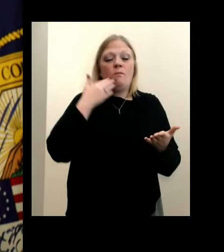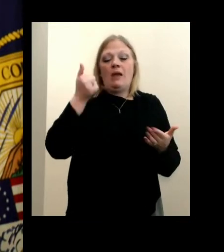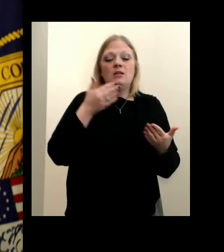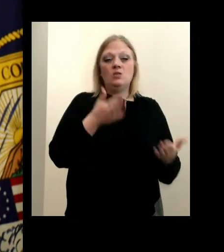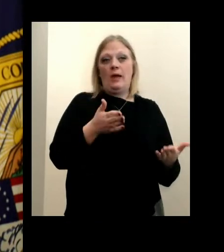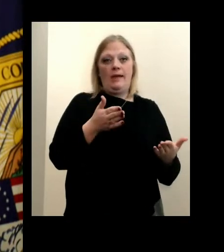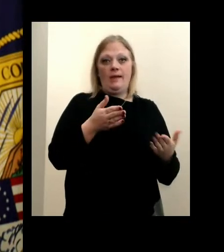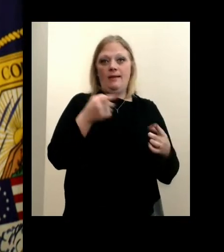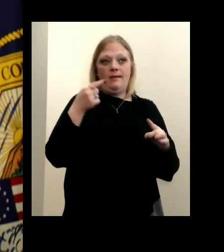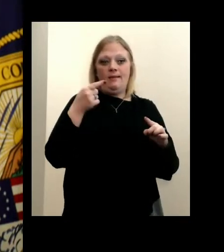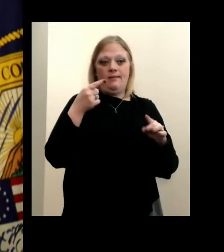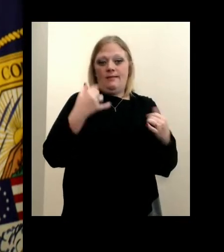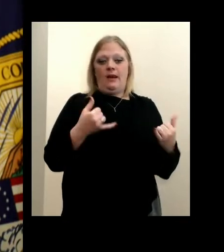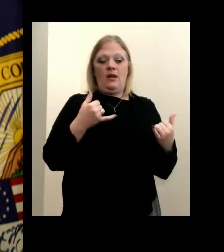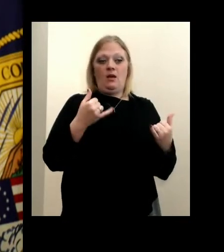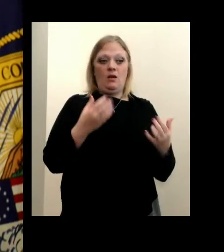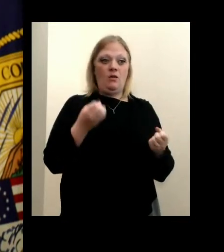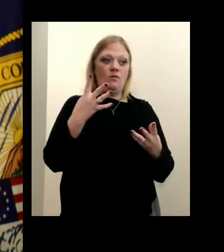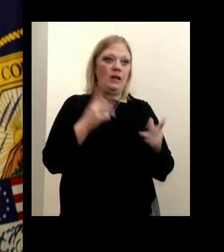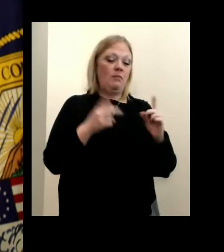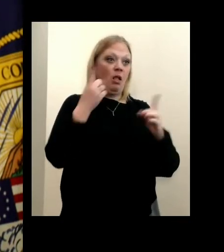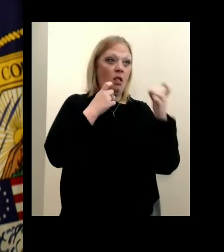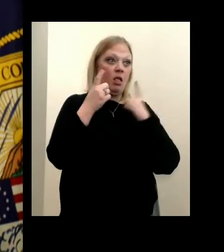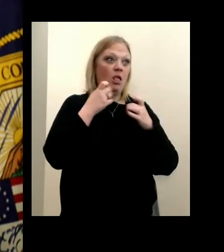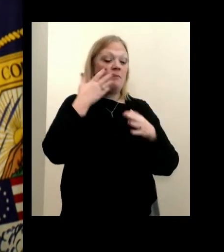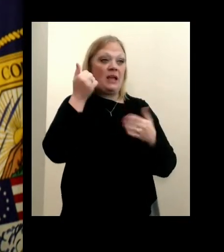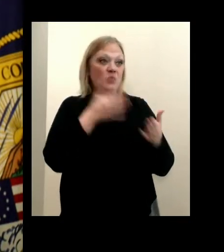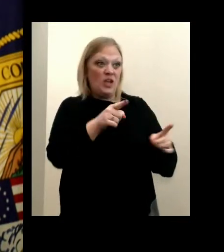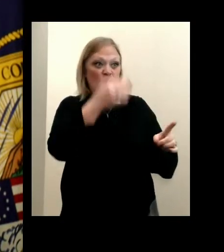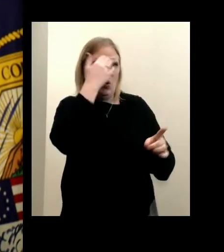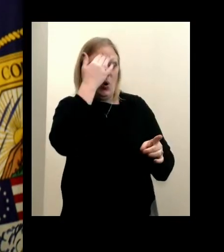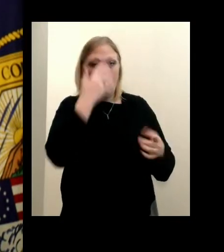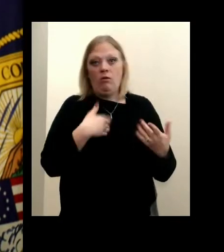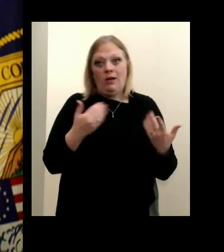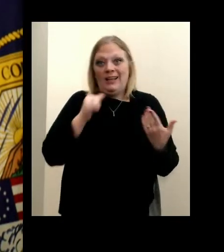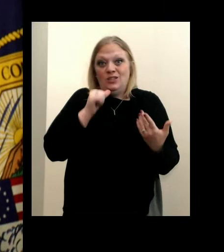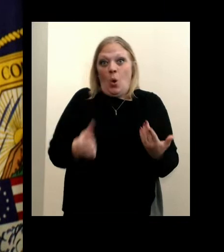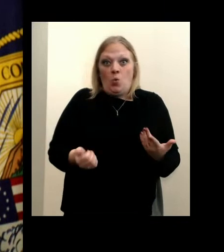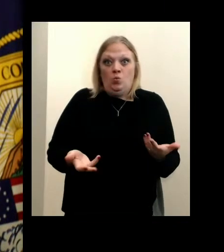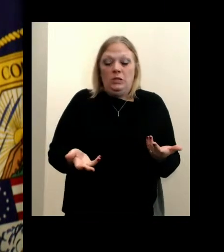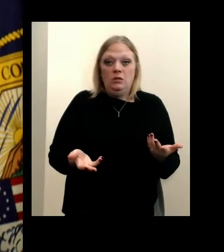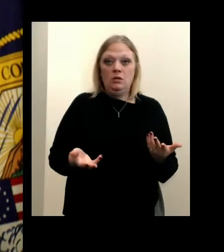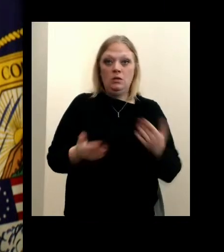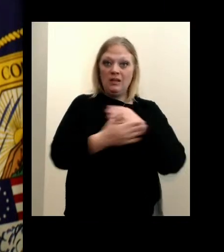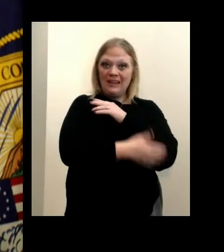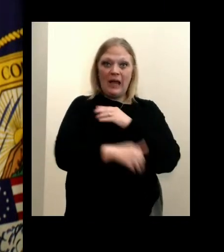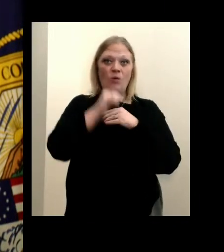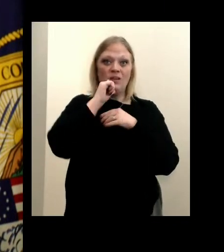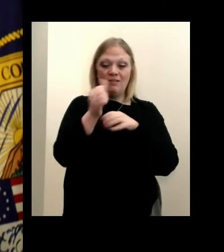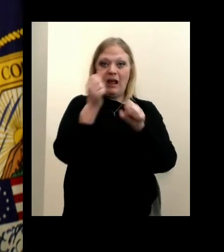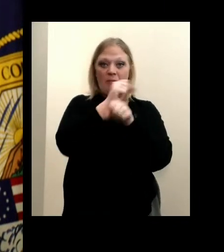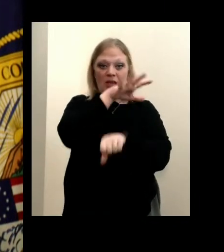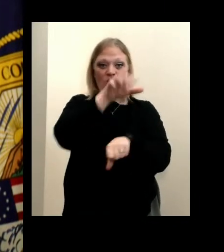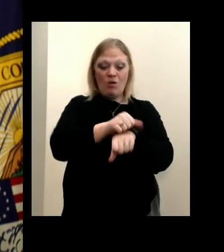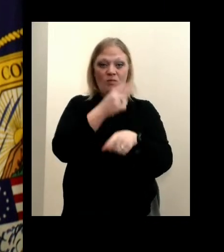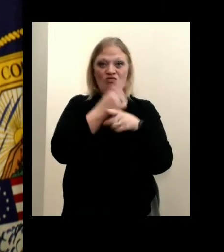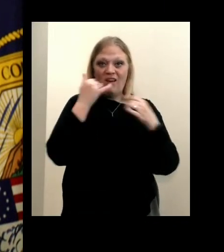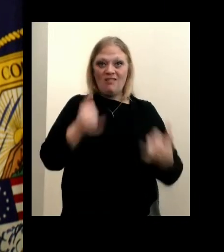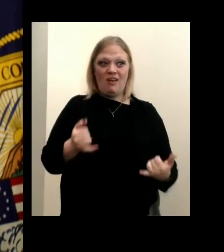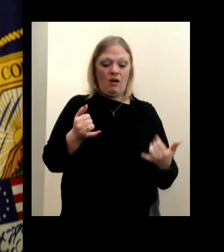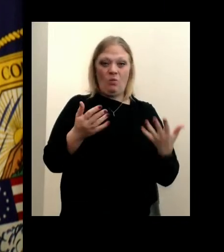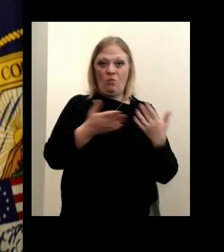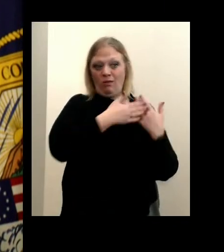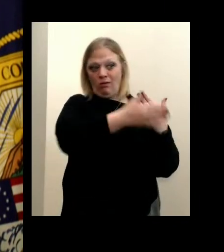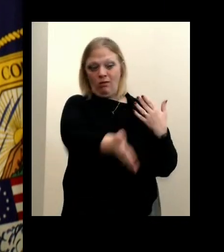I have a lot of people say, what's the best way? You must know it, and I really don't. The county is not scheduling at this point for the future. We are going